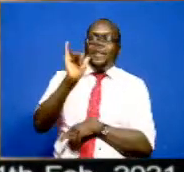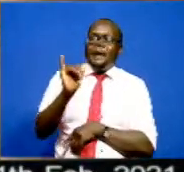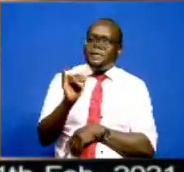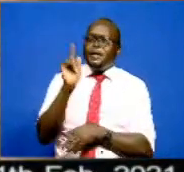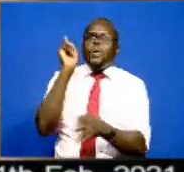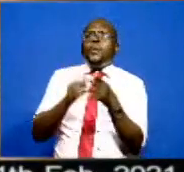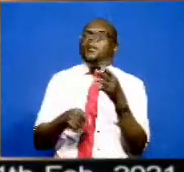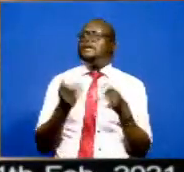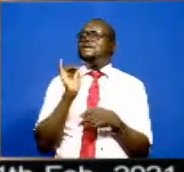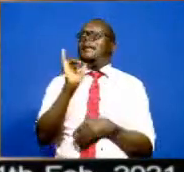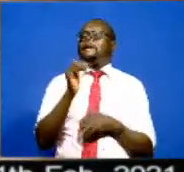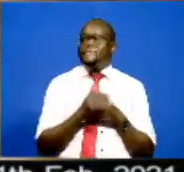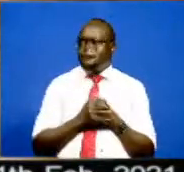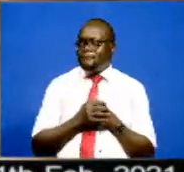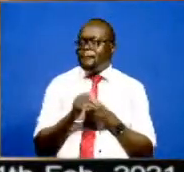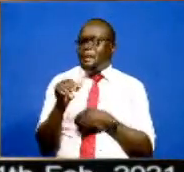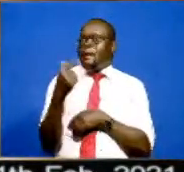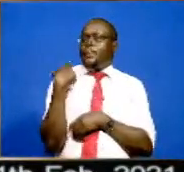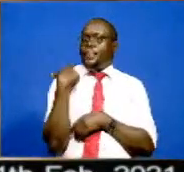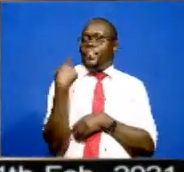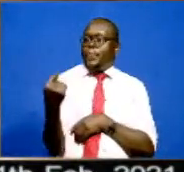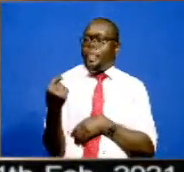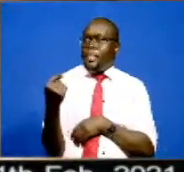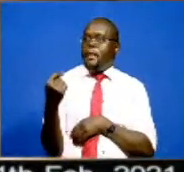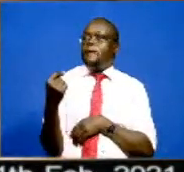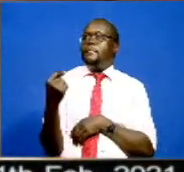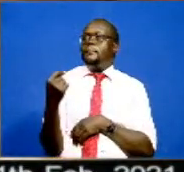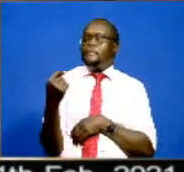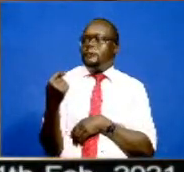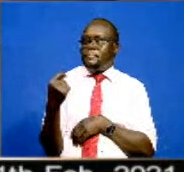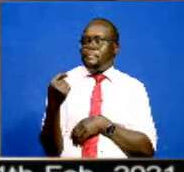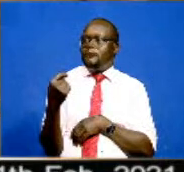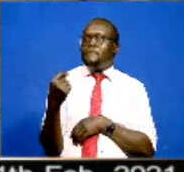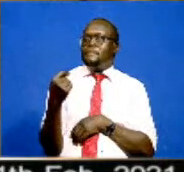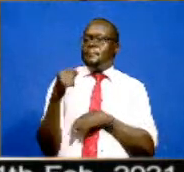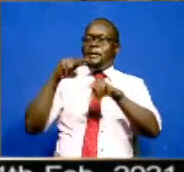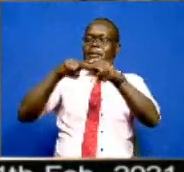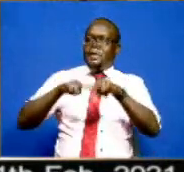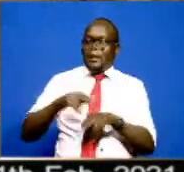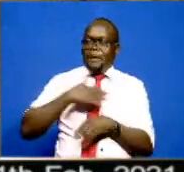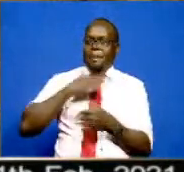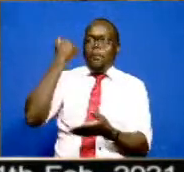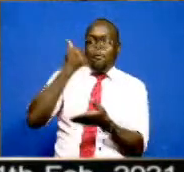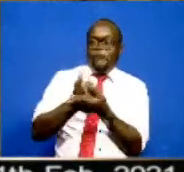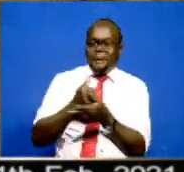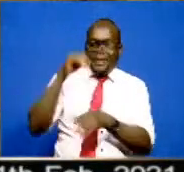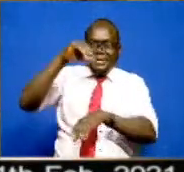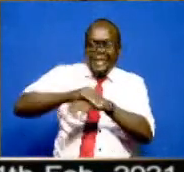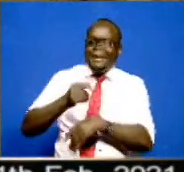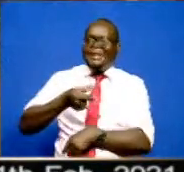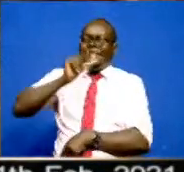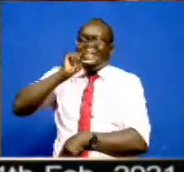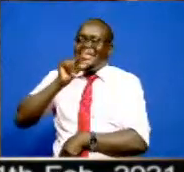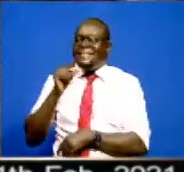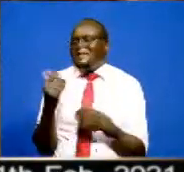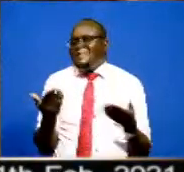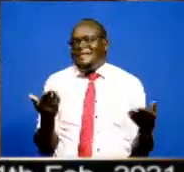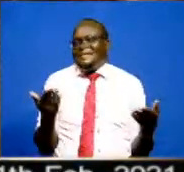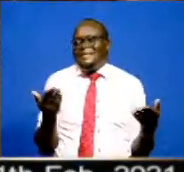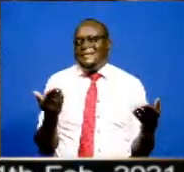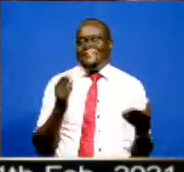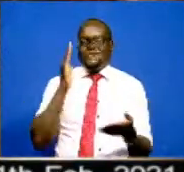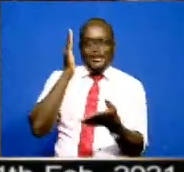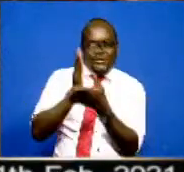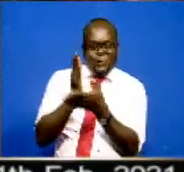is it? The other day, Mr. Speaker... Perhaps sitting in my boardroom and having... What do I get from you, Mr. Speaker?